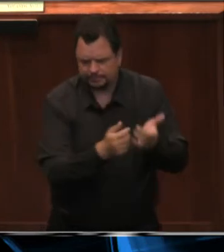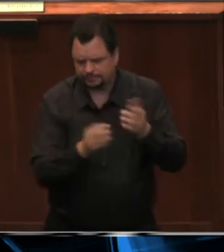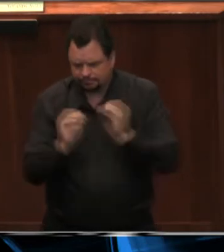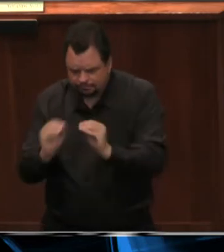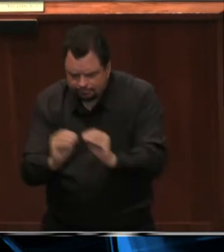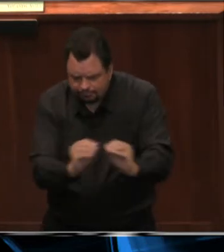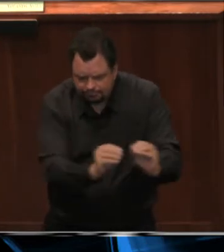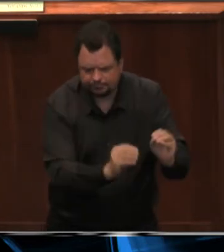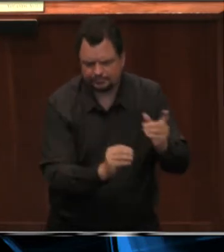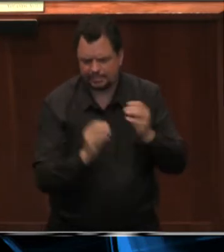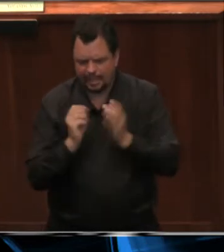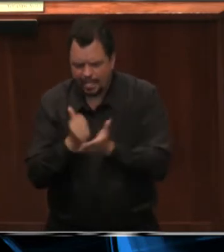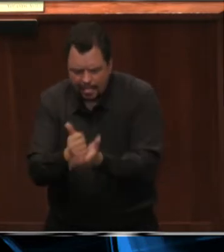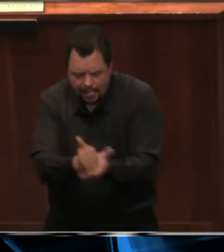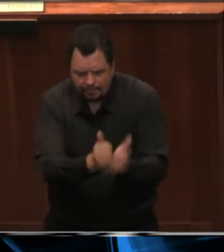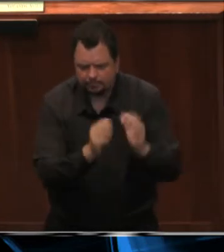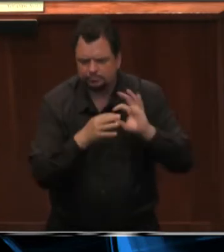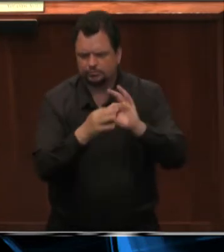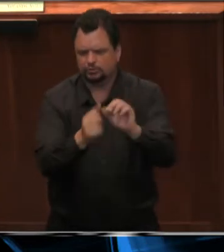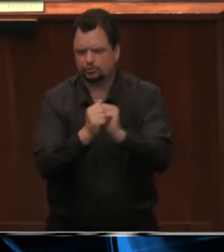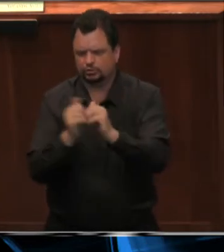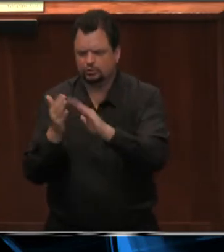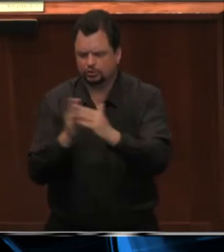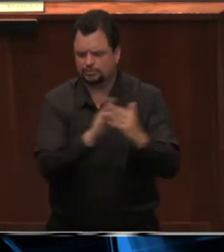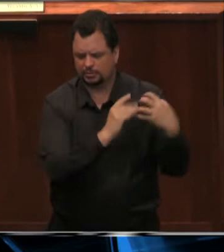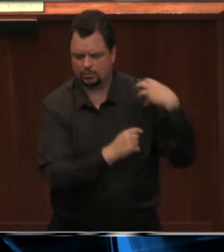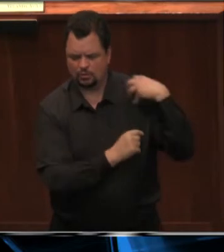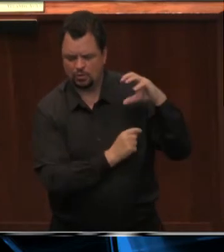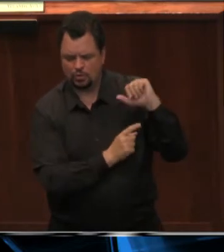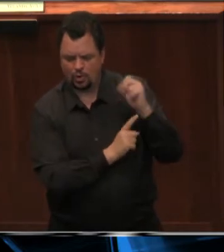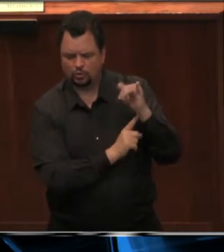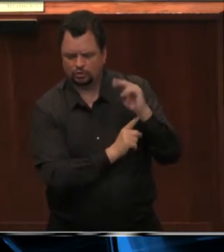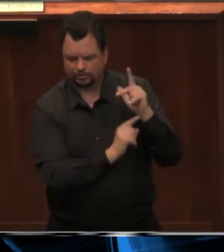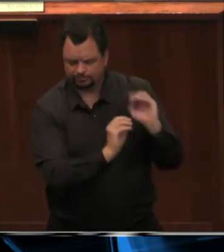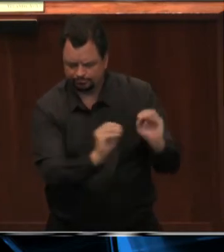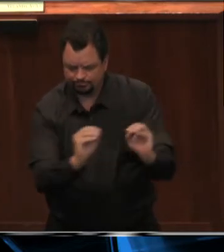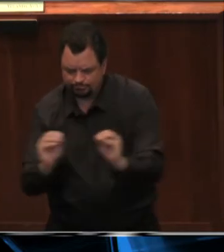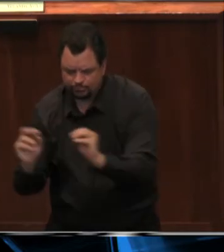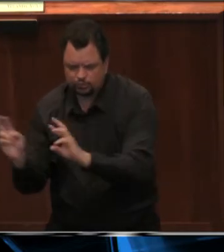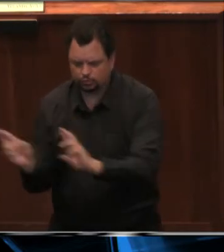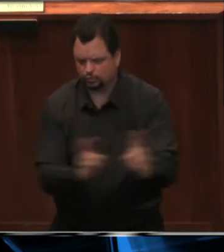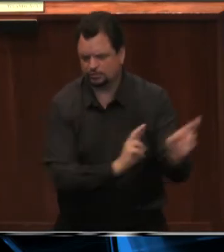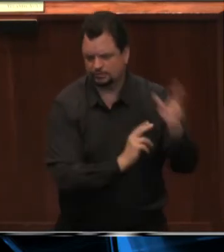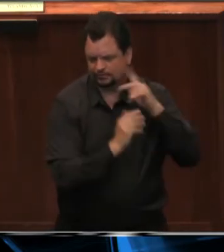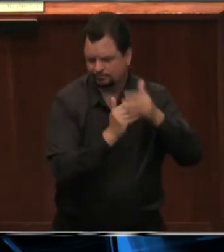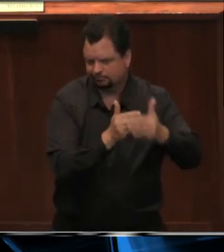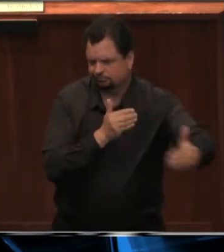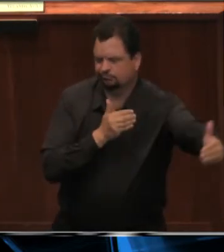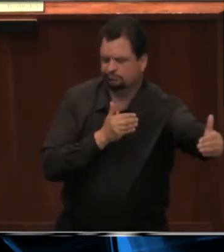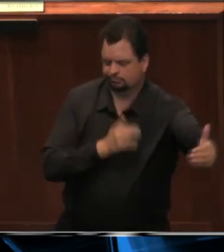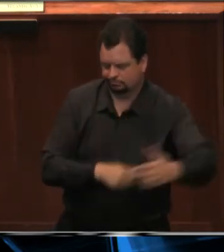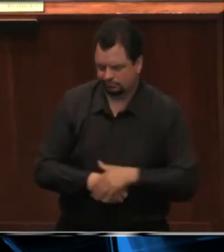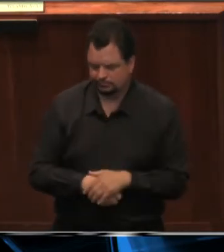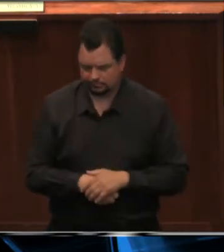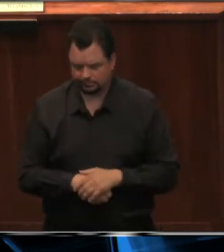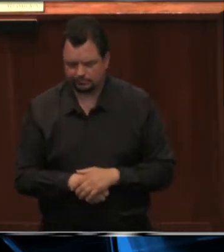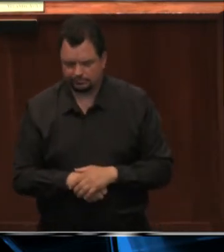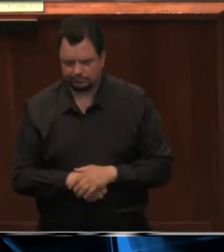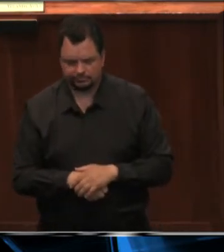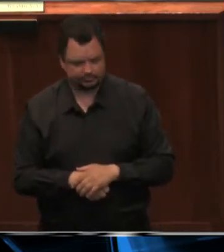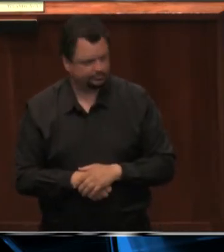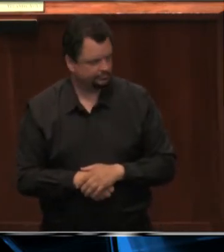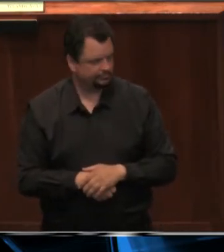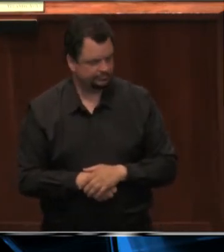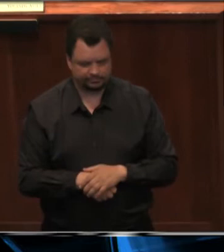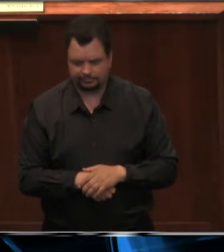to help us navigate the behavioral health impacts of this response and this prolonged pandemic as well. And